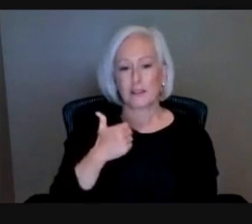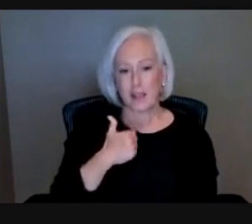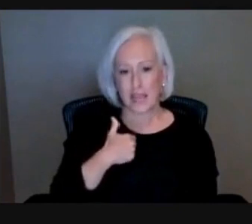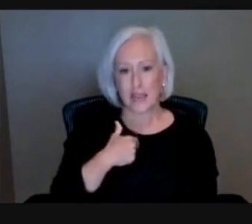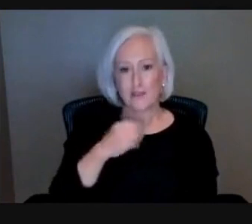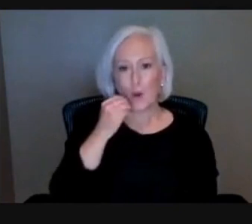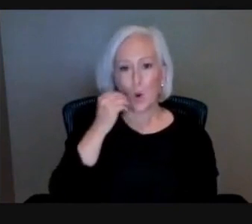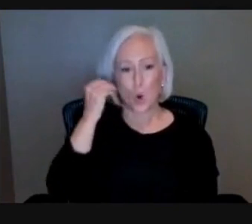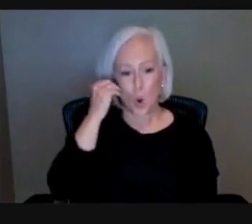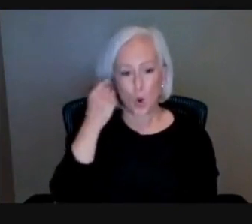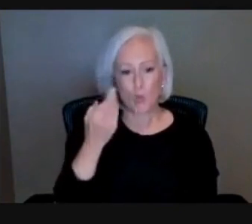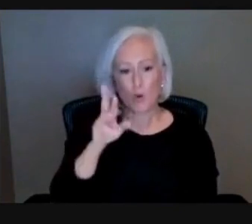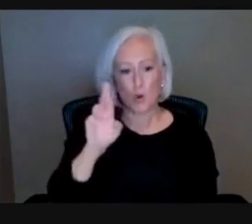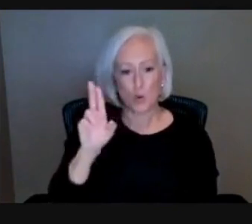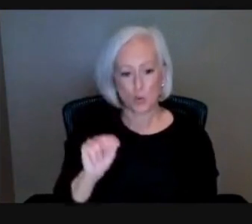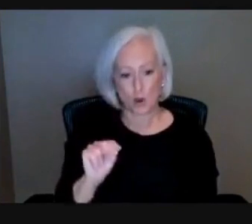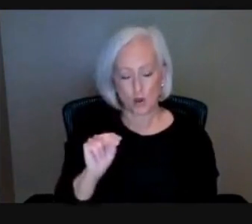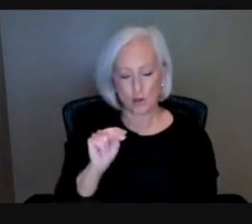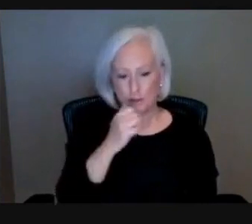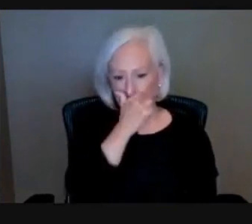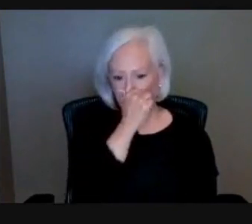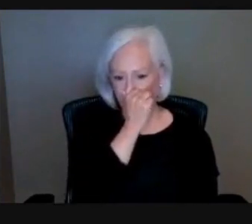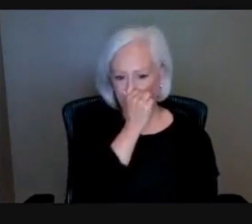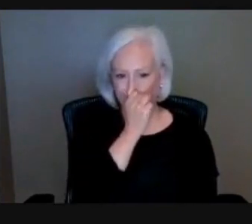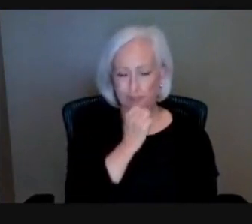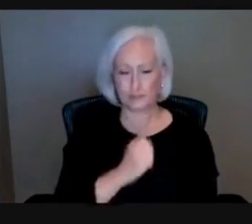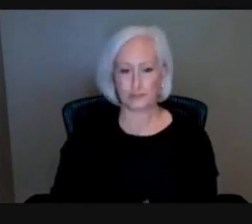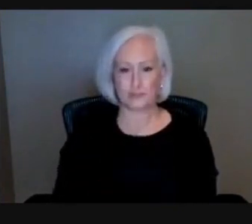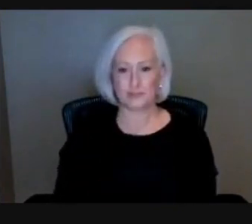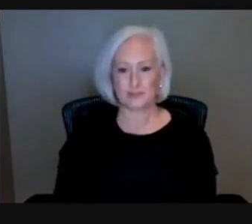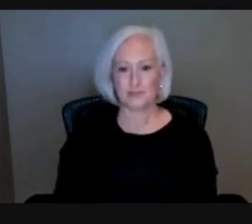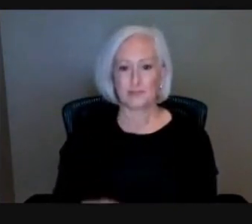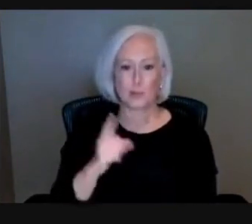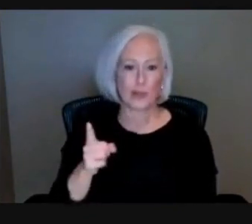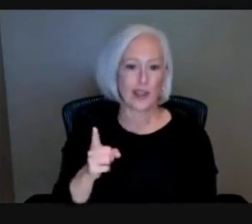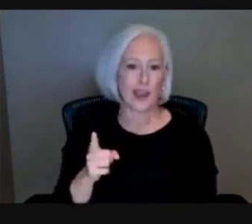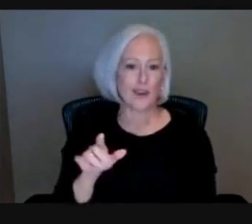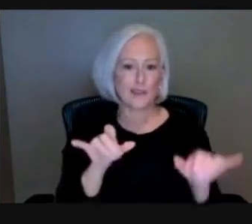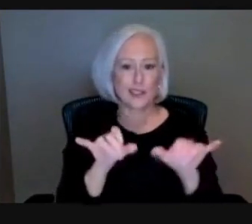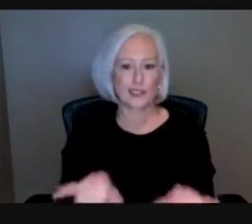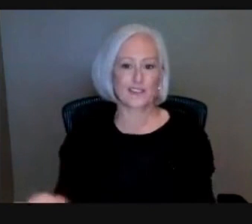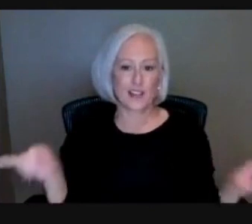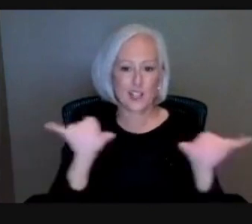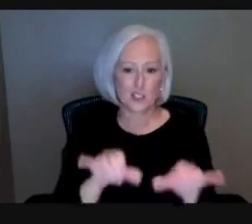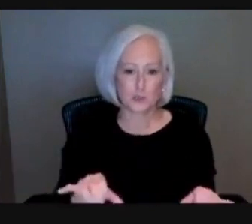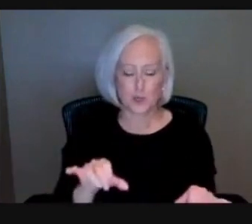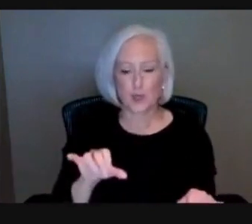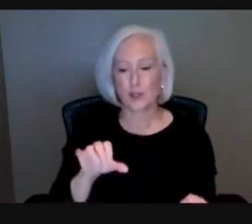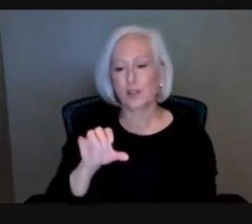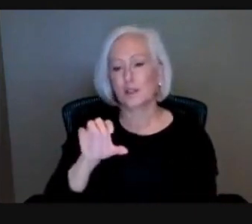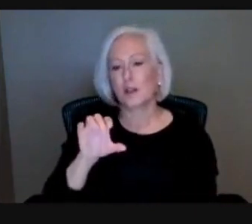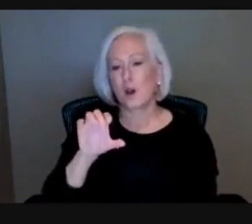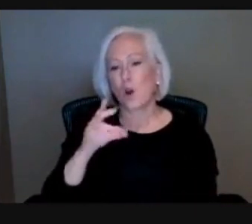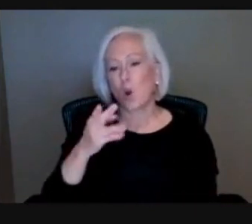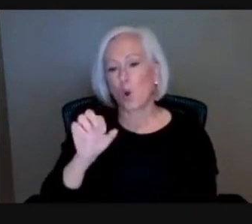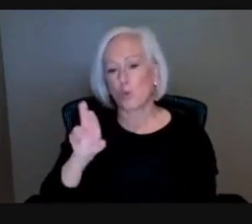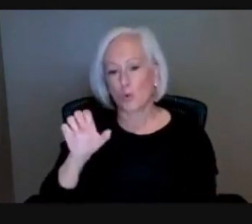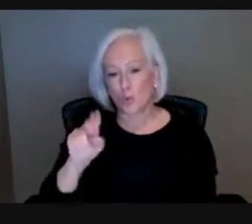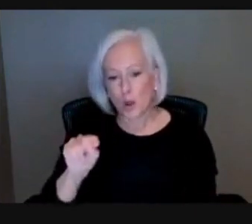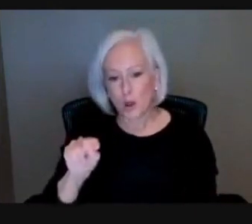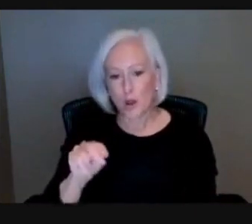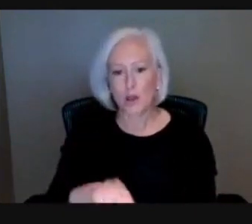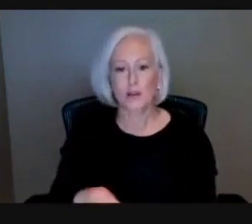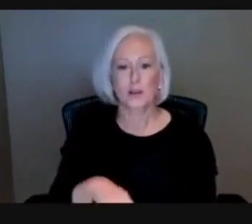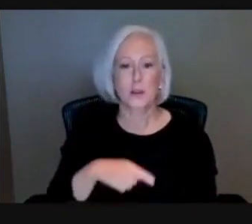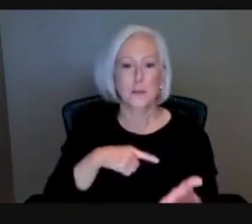HomeRun product. If you can see on the list there, there's conventional bond programs, Citi HomeRun, lender paid assistance, and down payment and